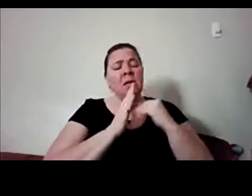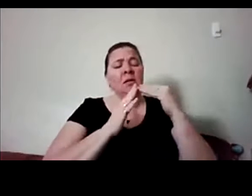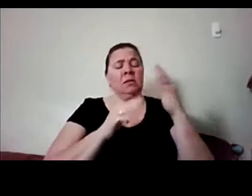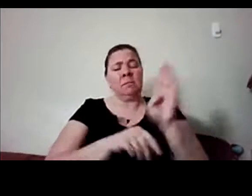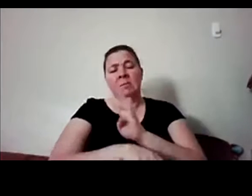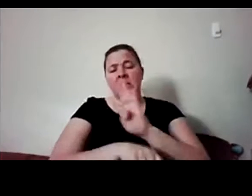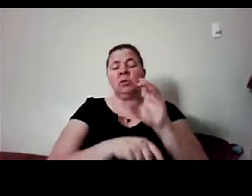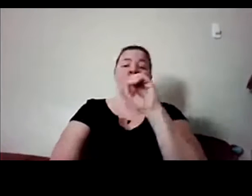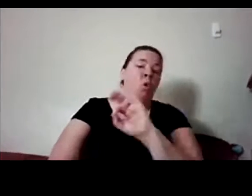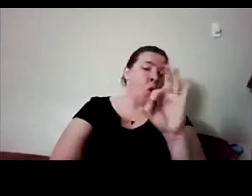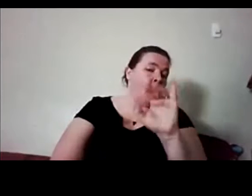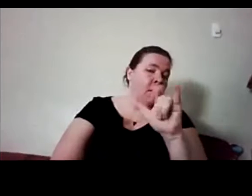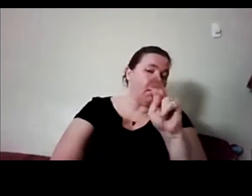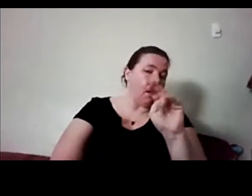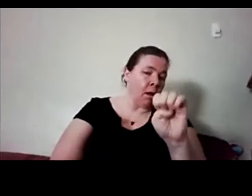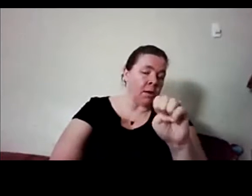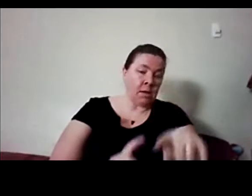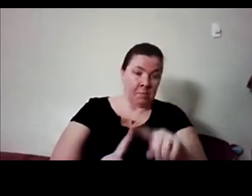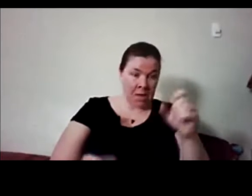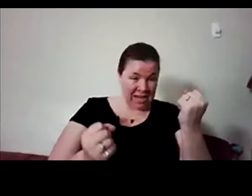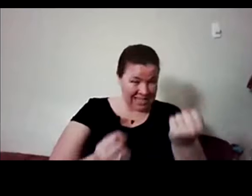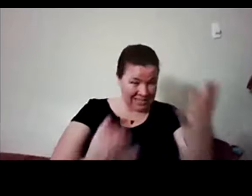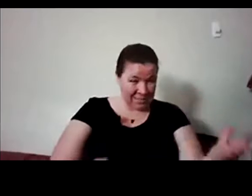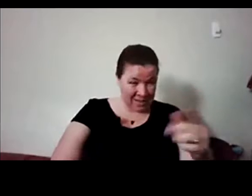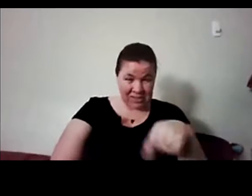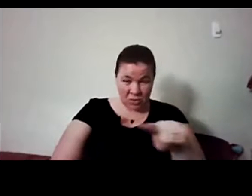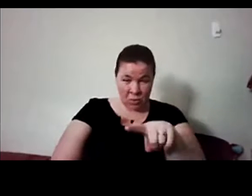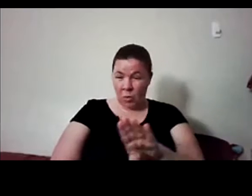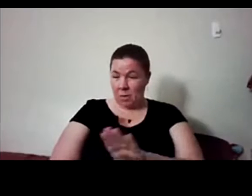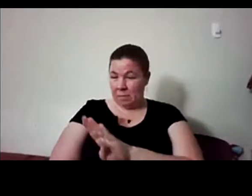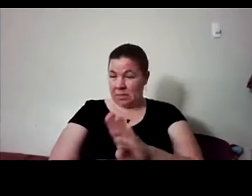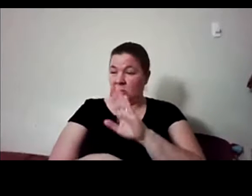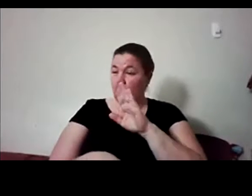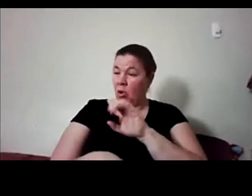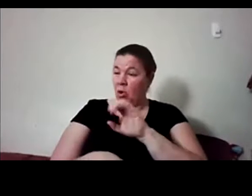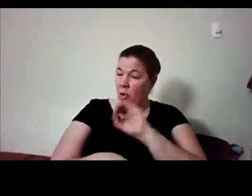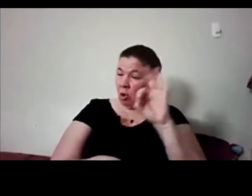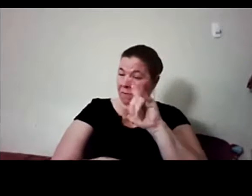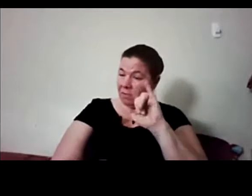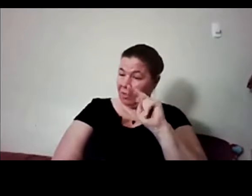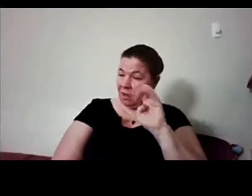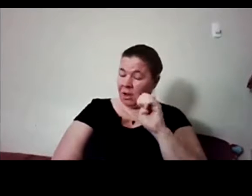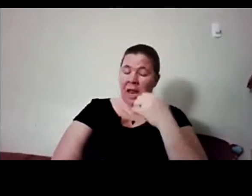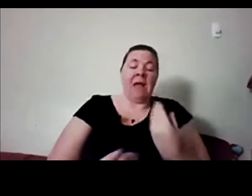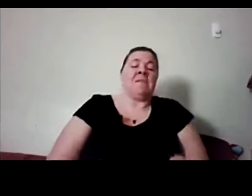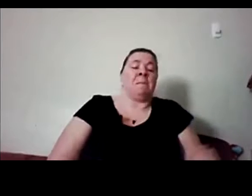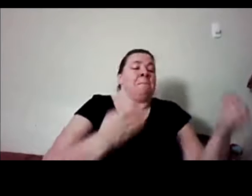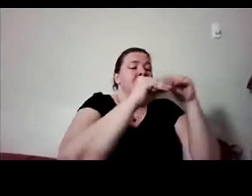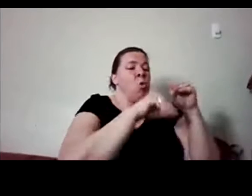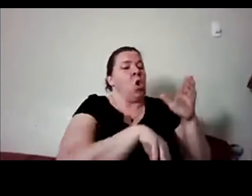offline. But as many of those businesses that we have offline, there's even more